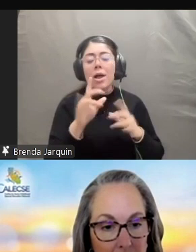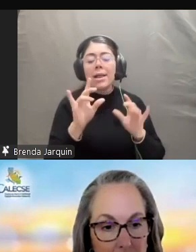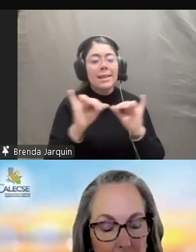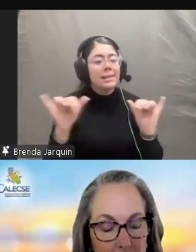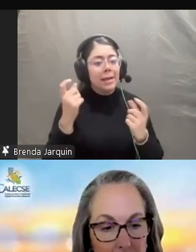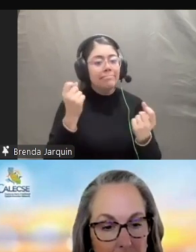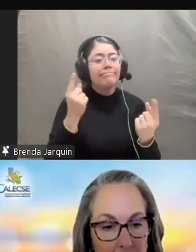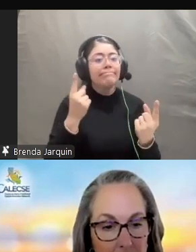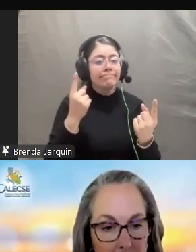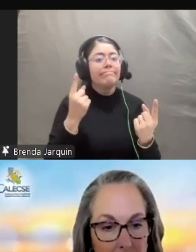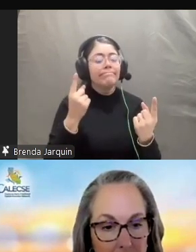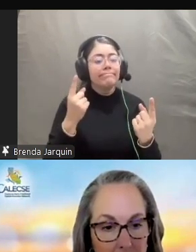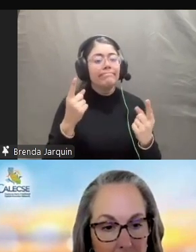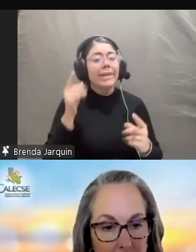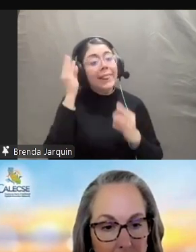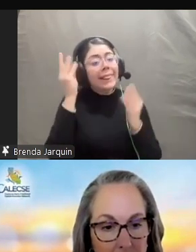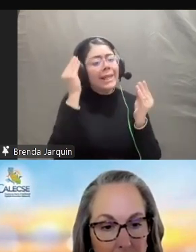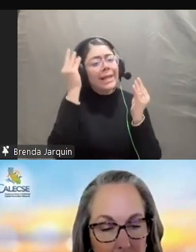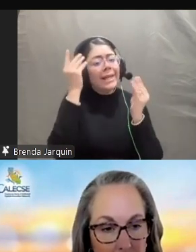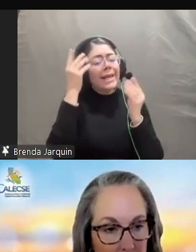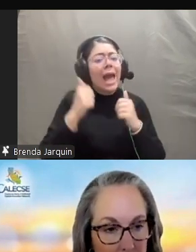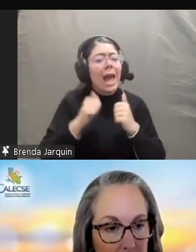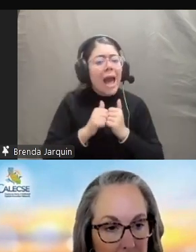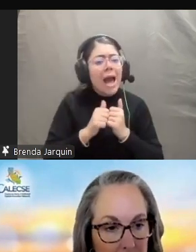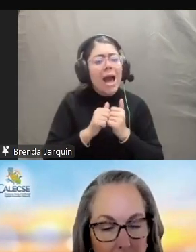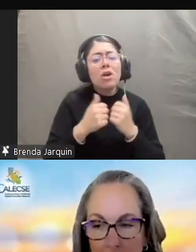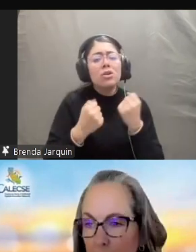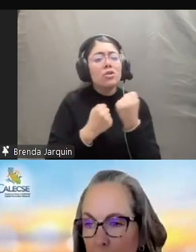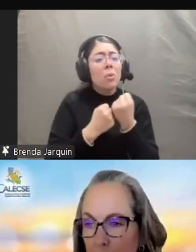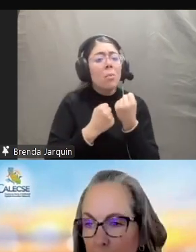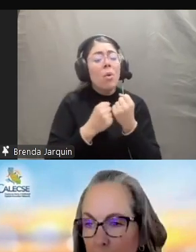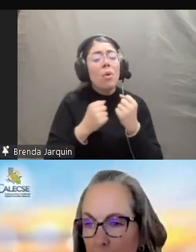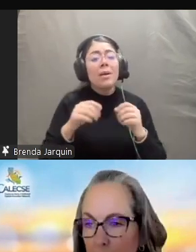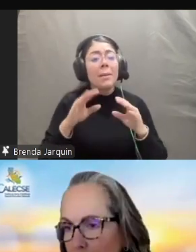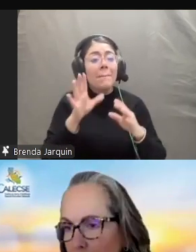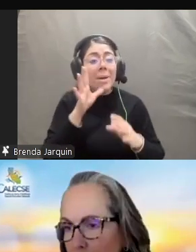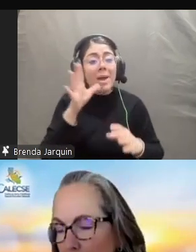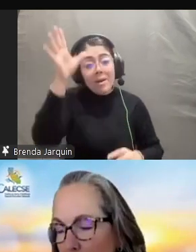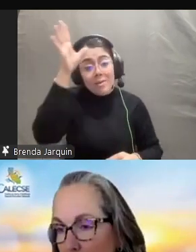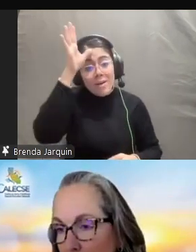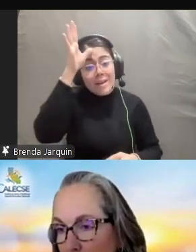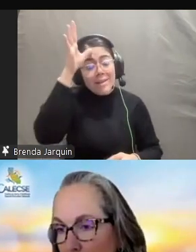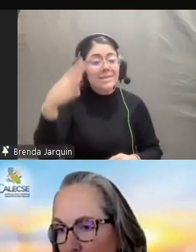parents as they are leaving Part C and completing those